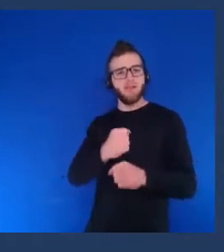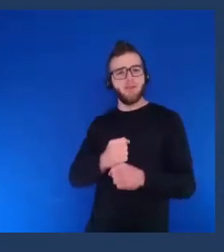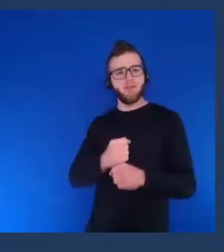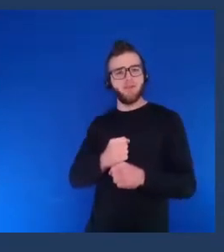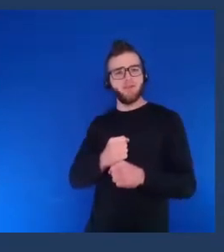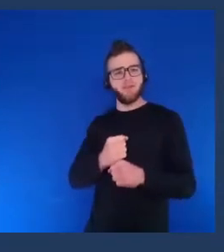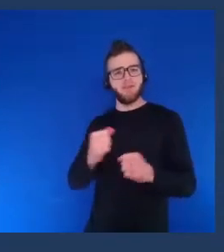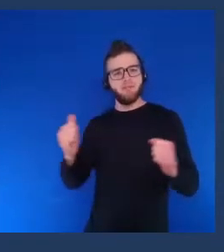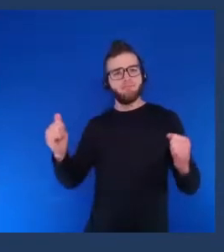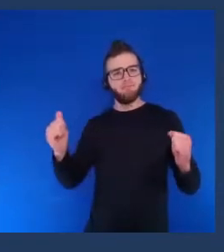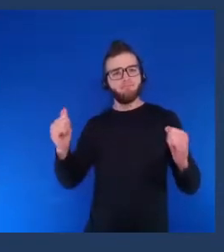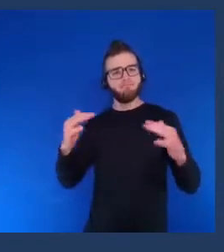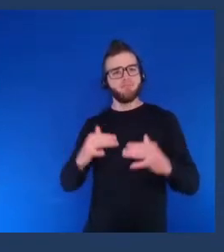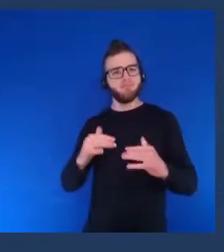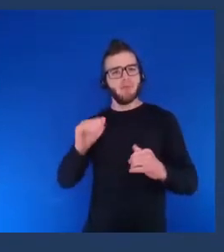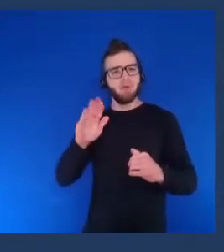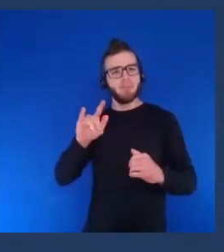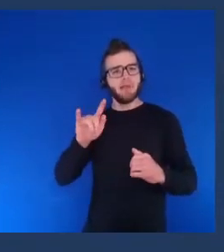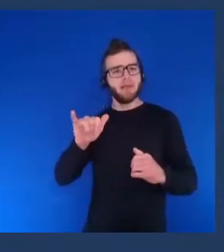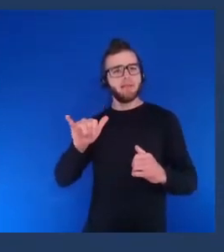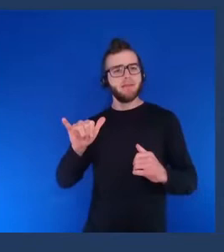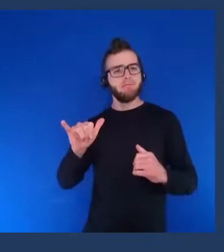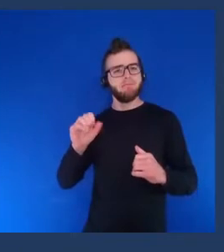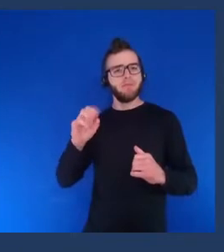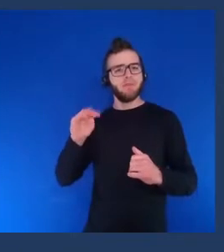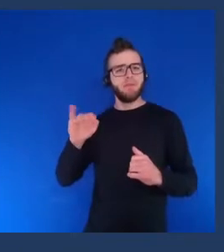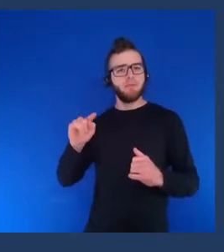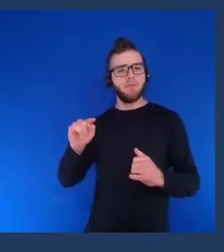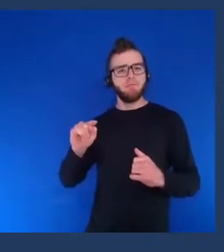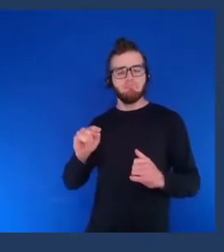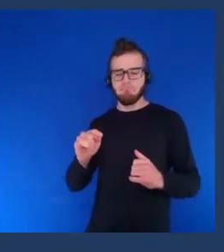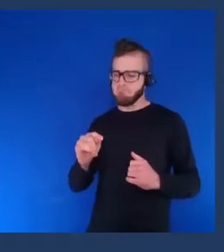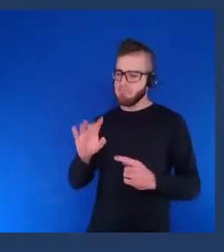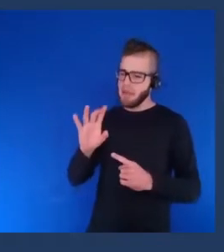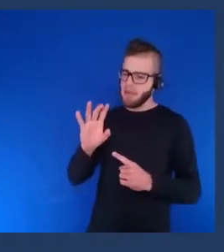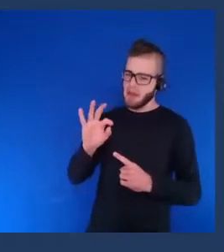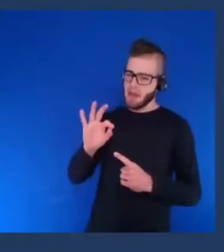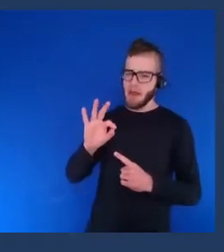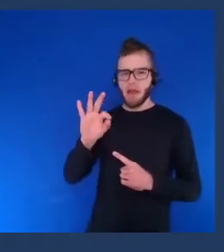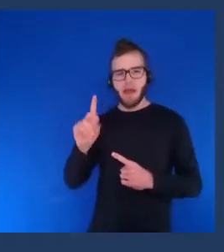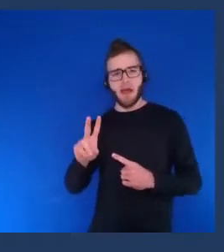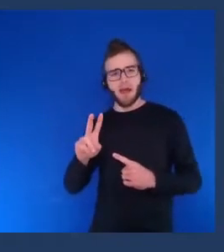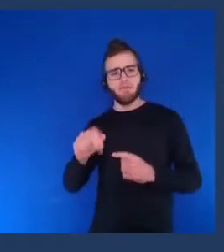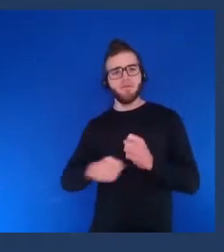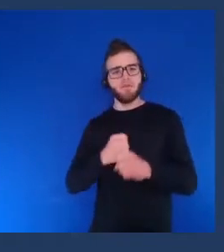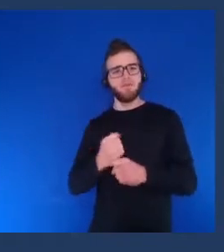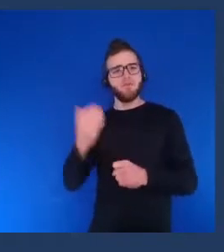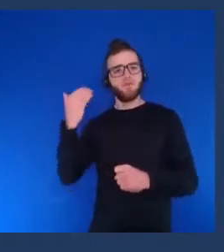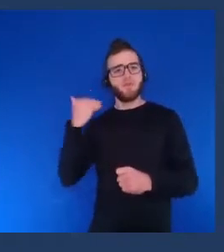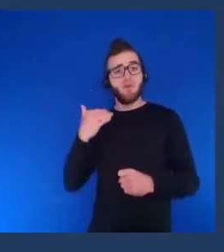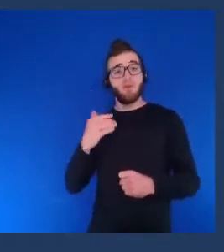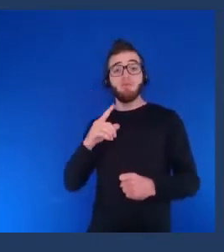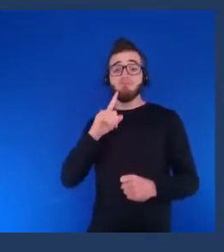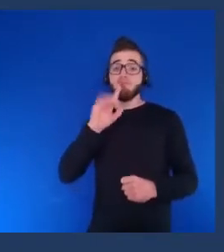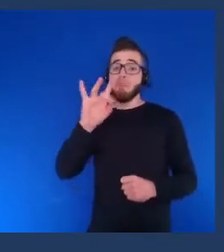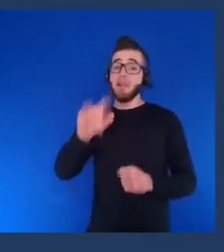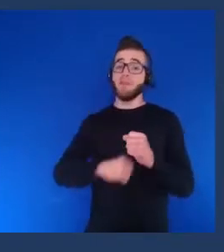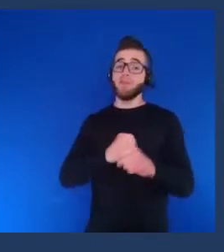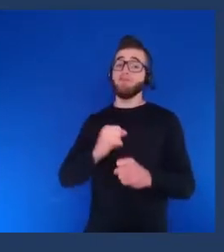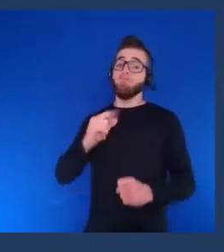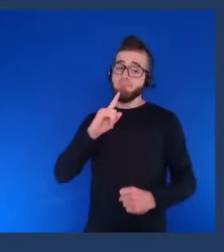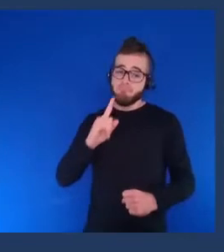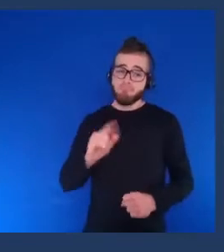8 years ago, the official diagnosis. And that 8 years also means that about half of my career here, I've had